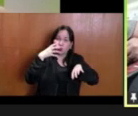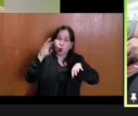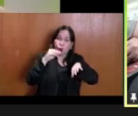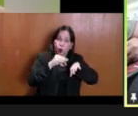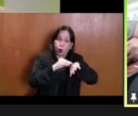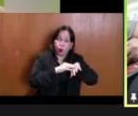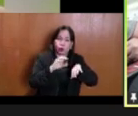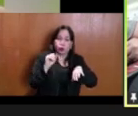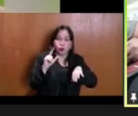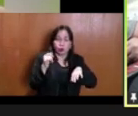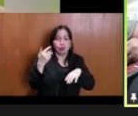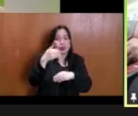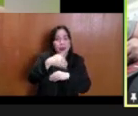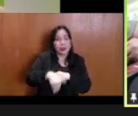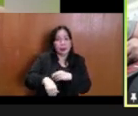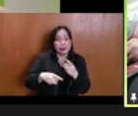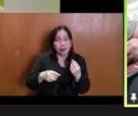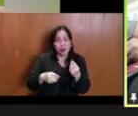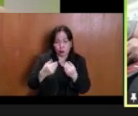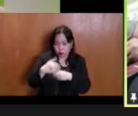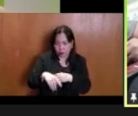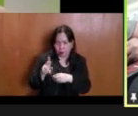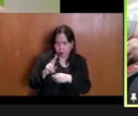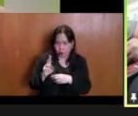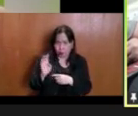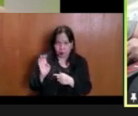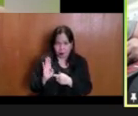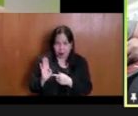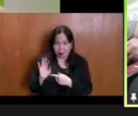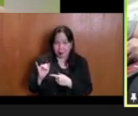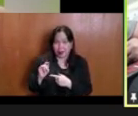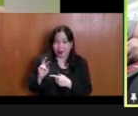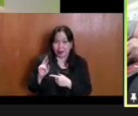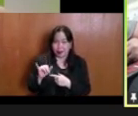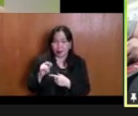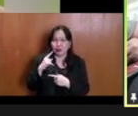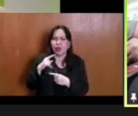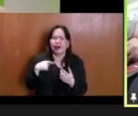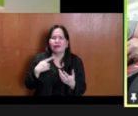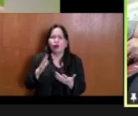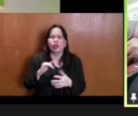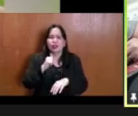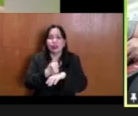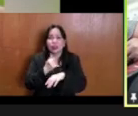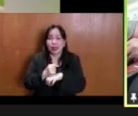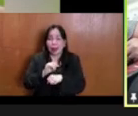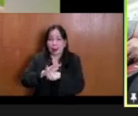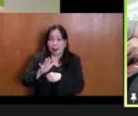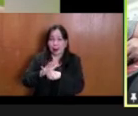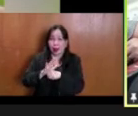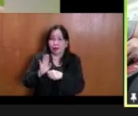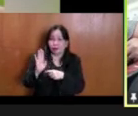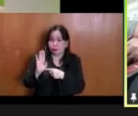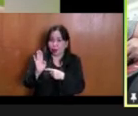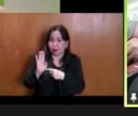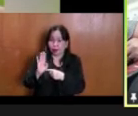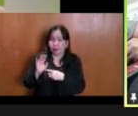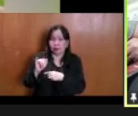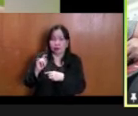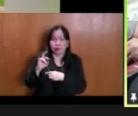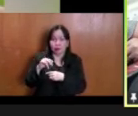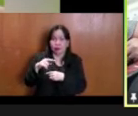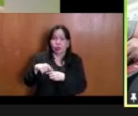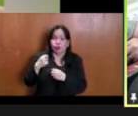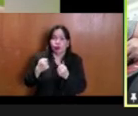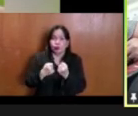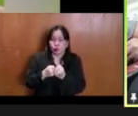Yeah. So we use batteries, you say batteries. But can we have sufficient batteries to support that